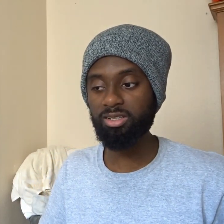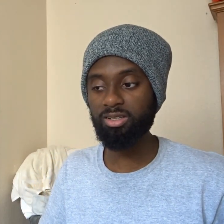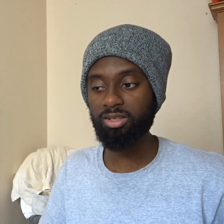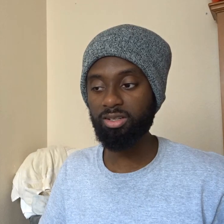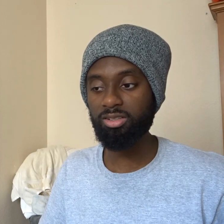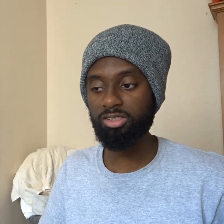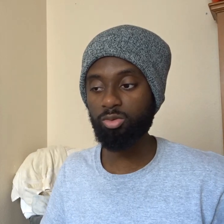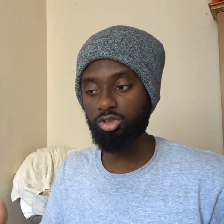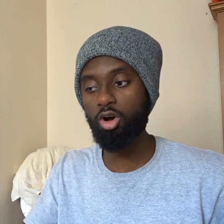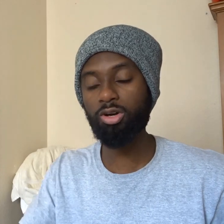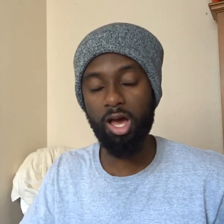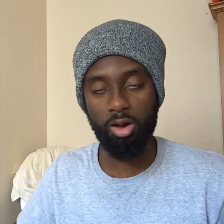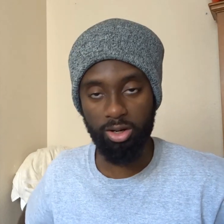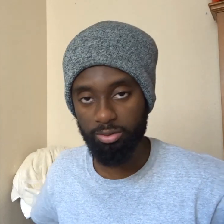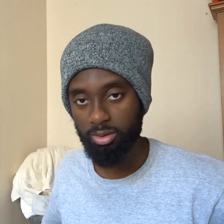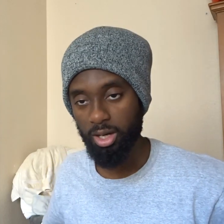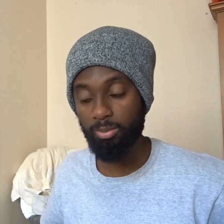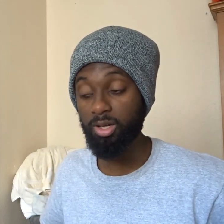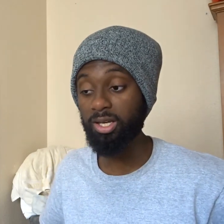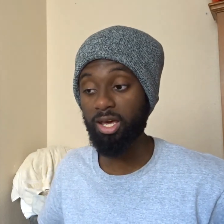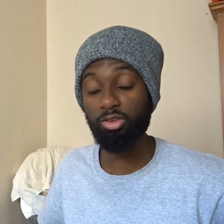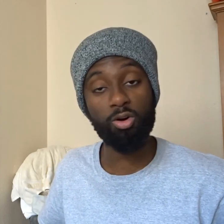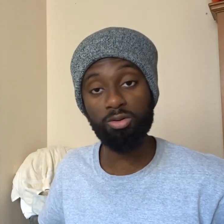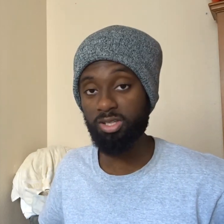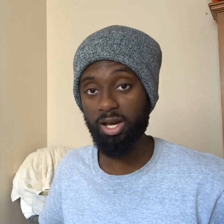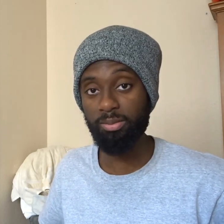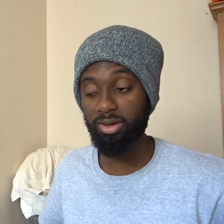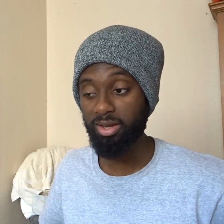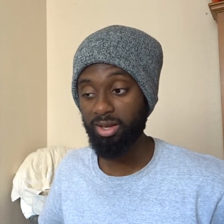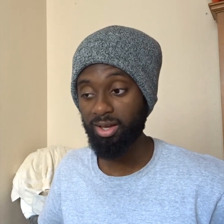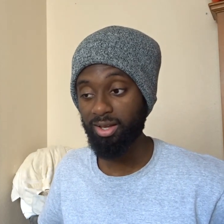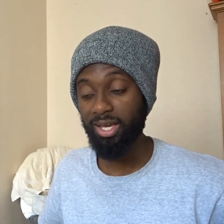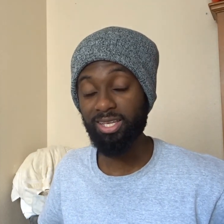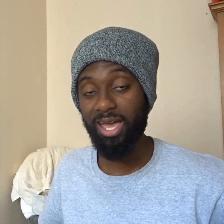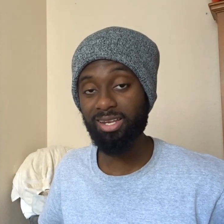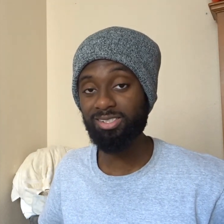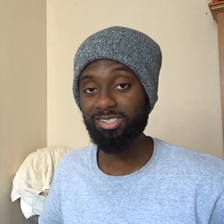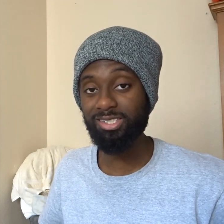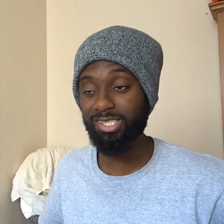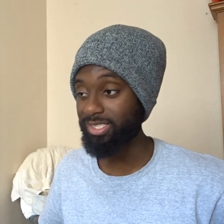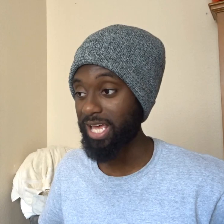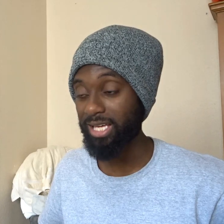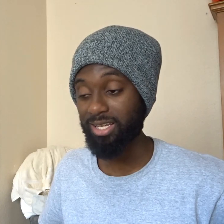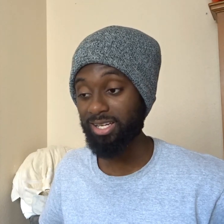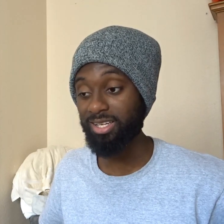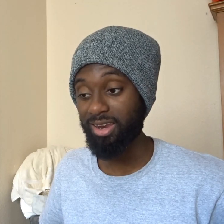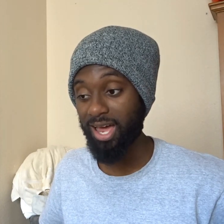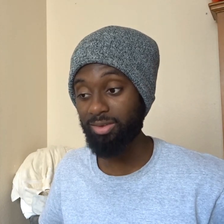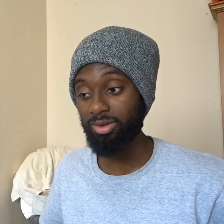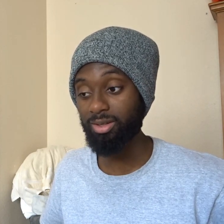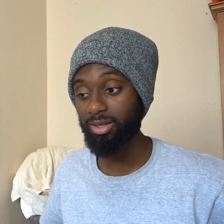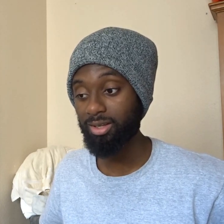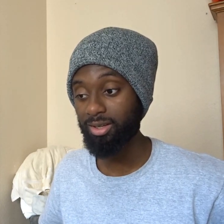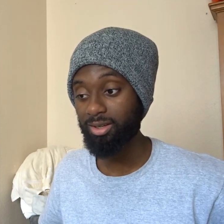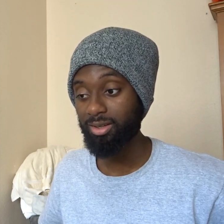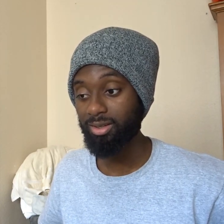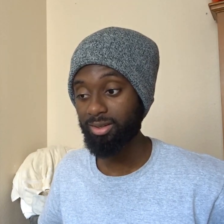that she was called out on it, I'm looking at her the whole time like, yeah, this is actually not